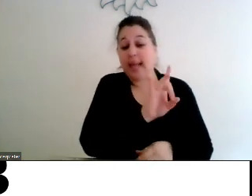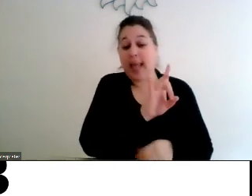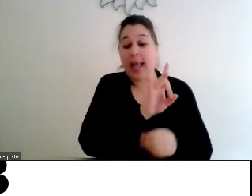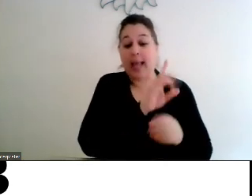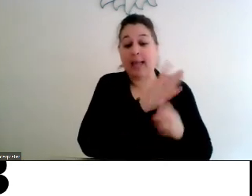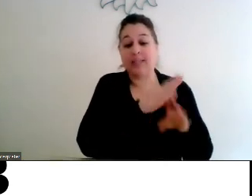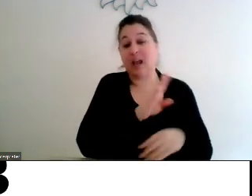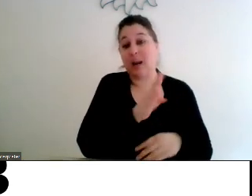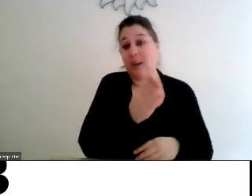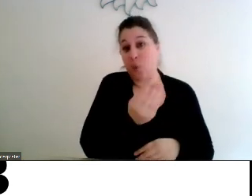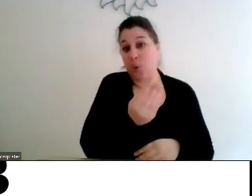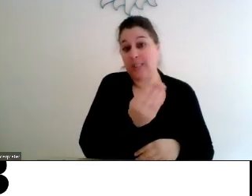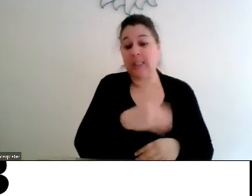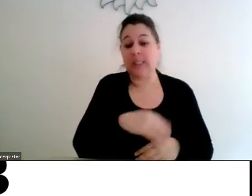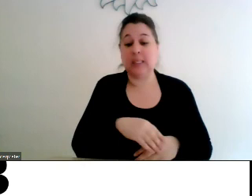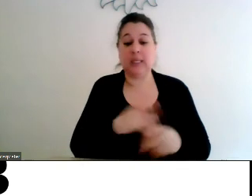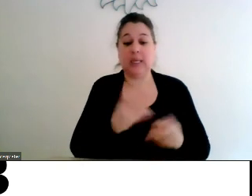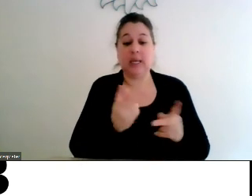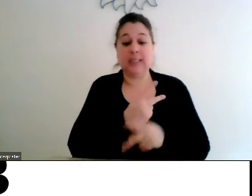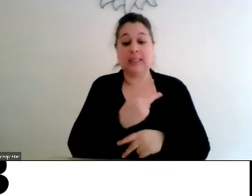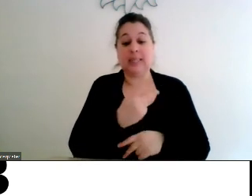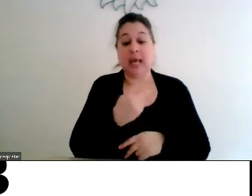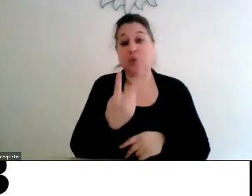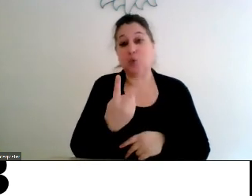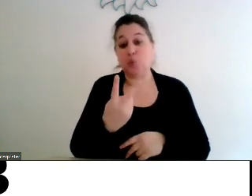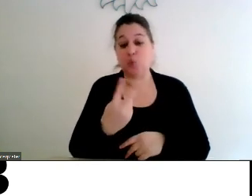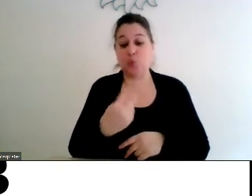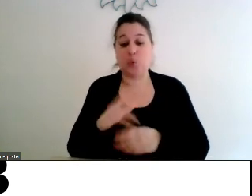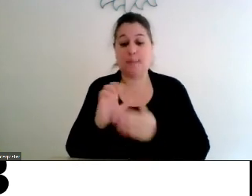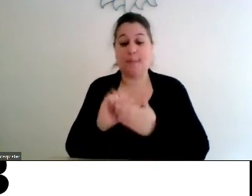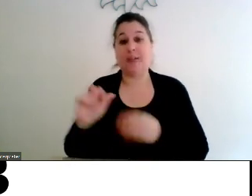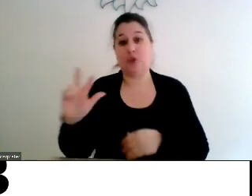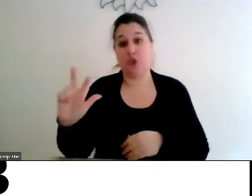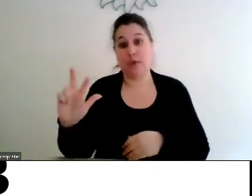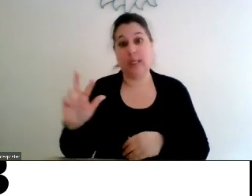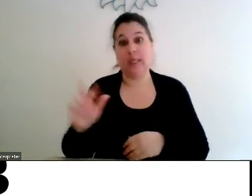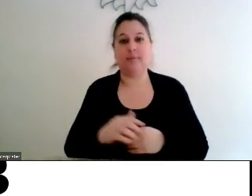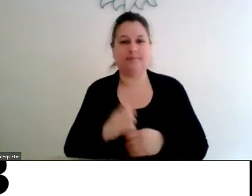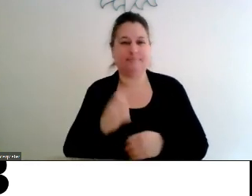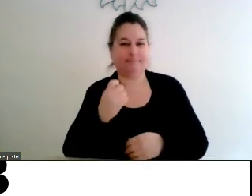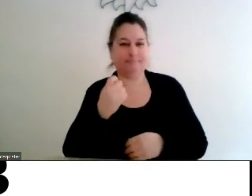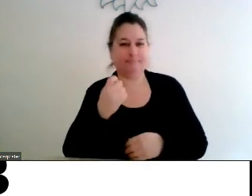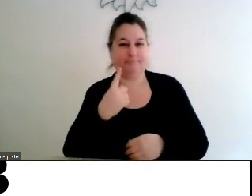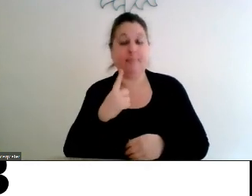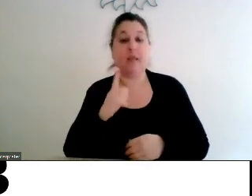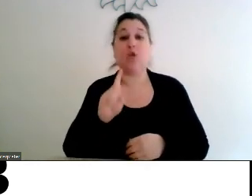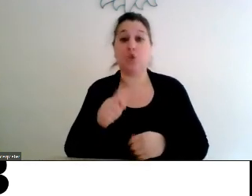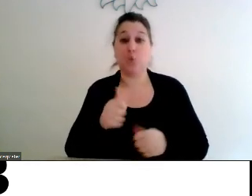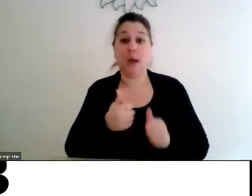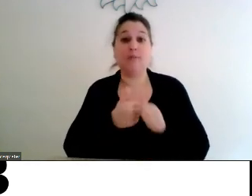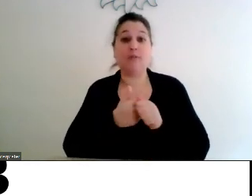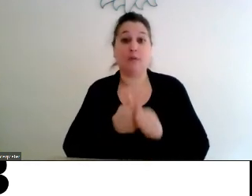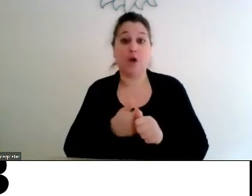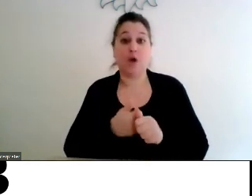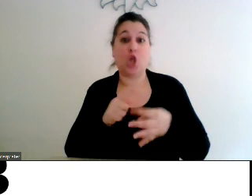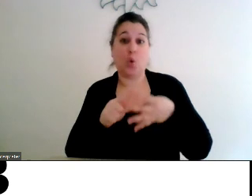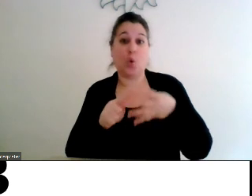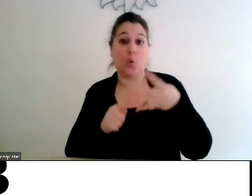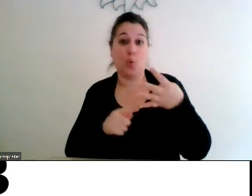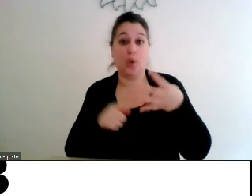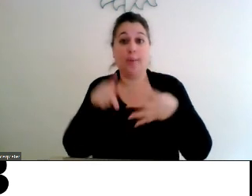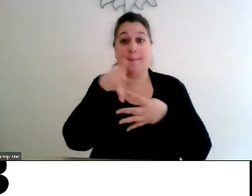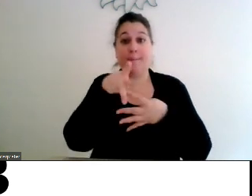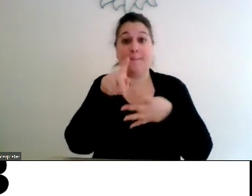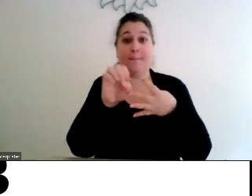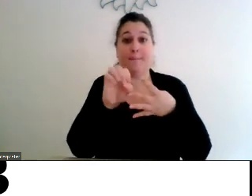do the parentheses, you still have to do the order of operations inside the parentheses if there's more than one operation. In this case, there's exponents